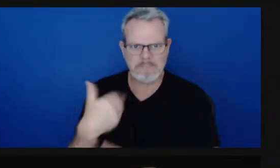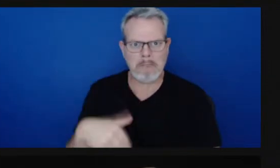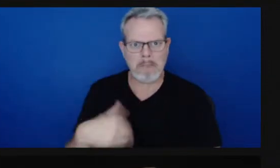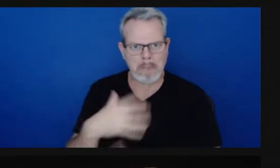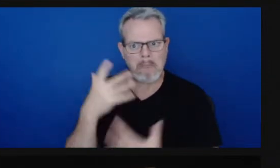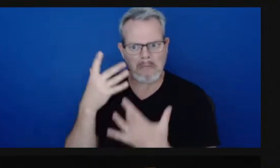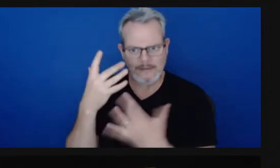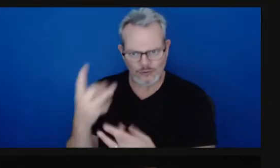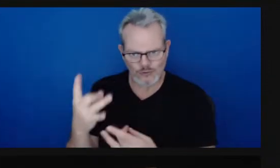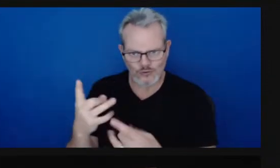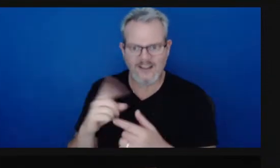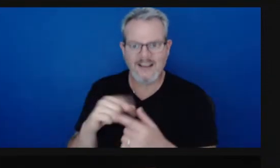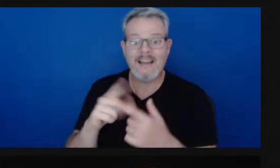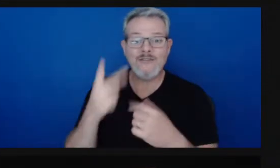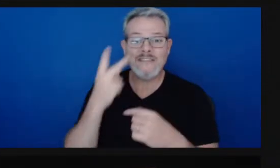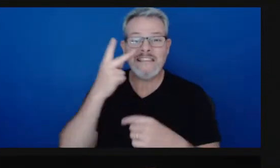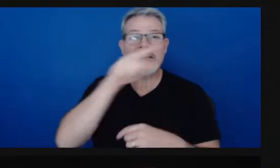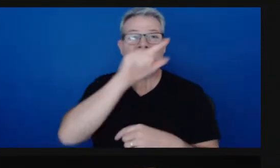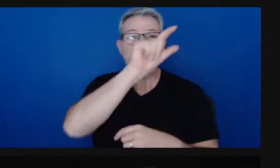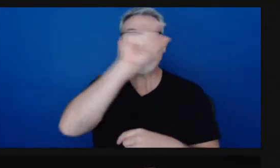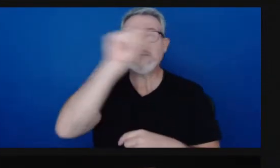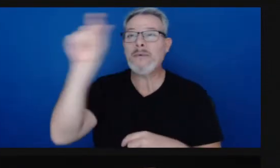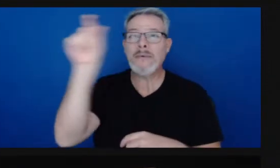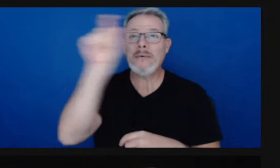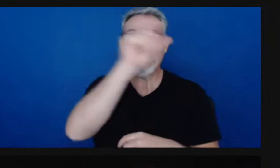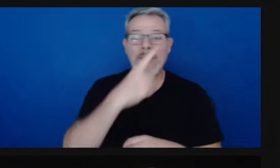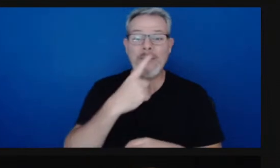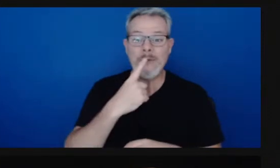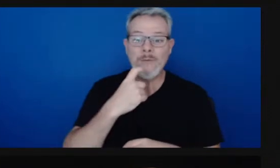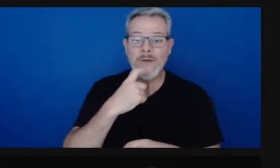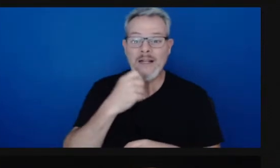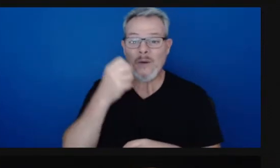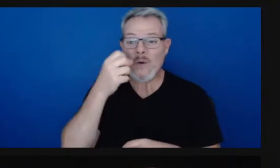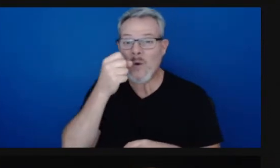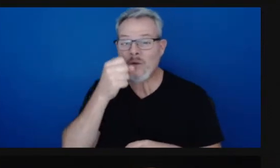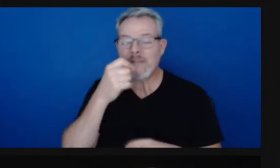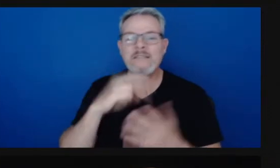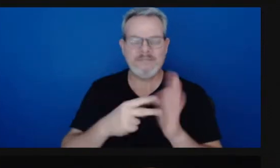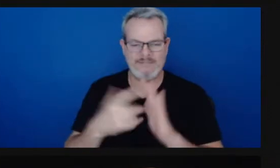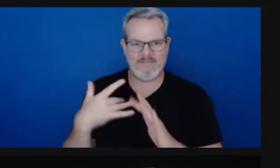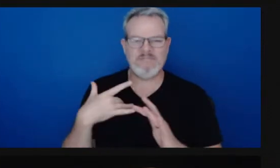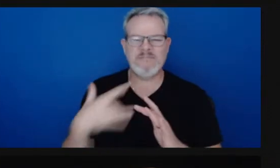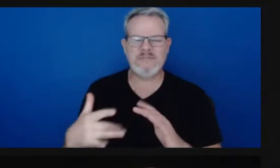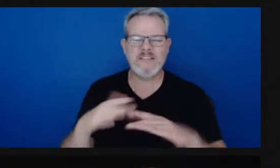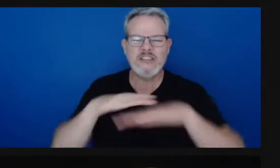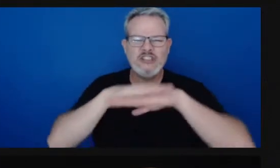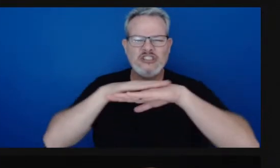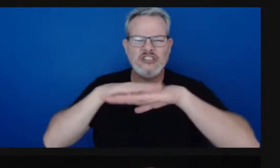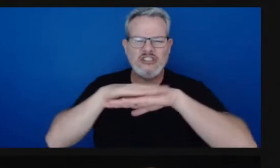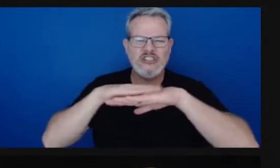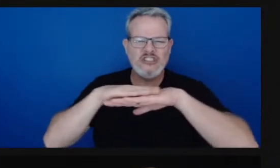there are shallow events at the summit still occurring with no strong pattern.